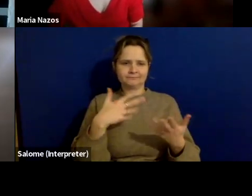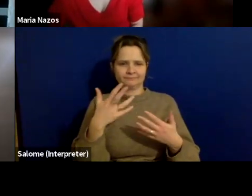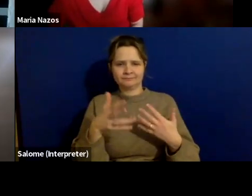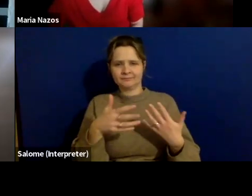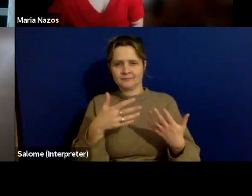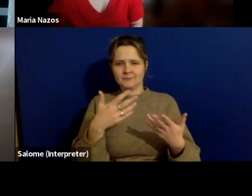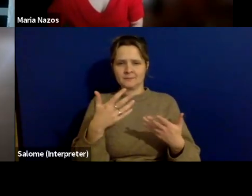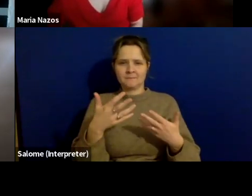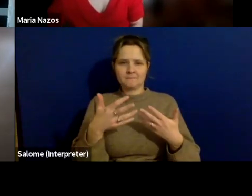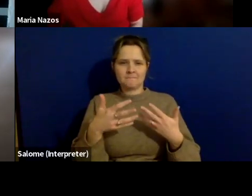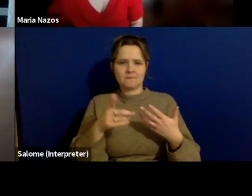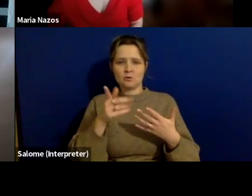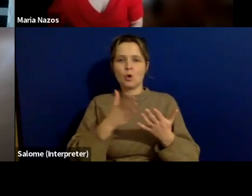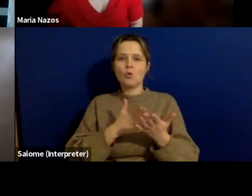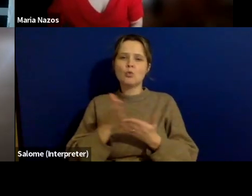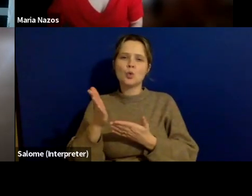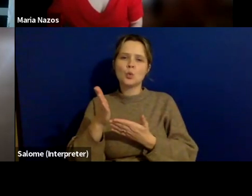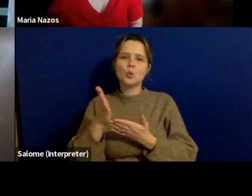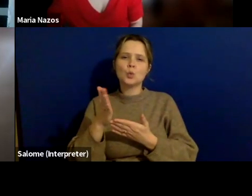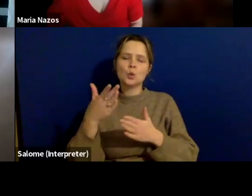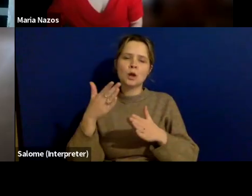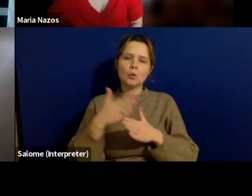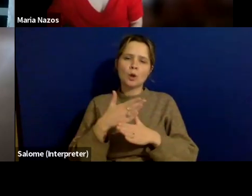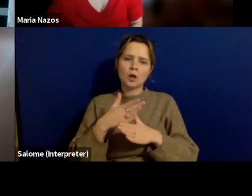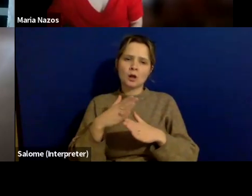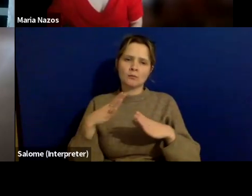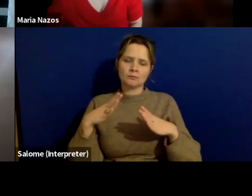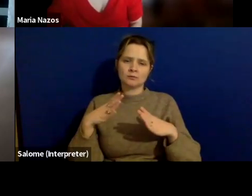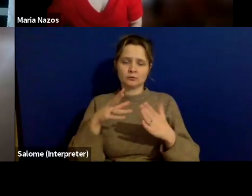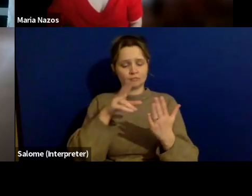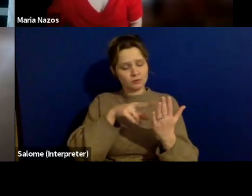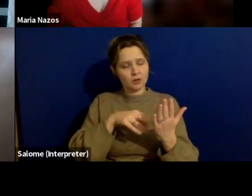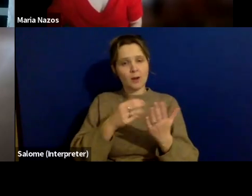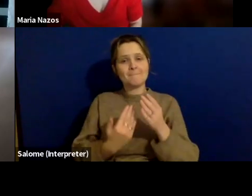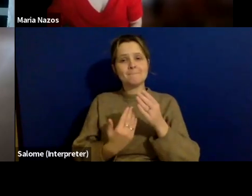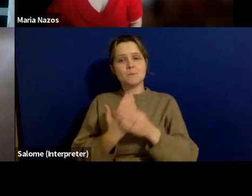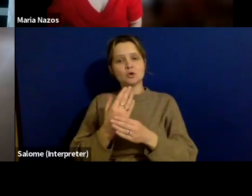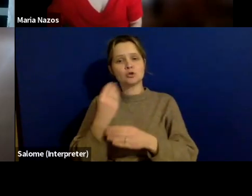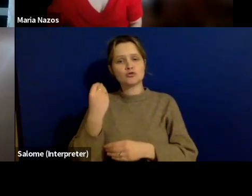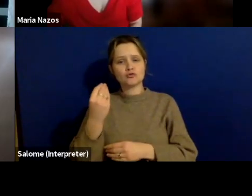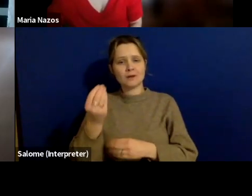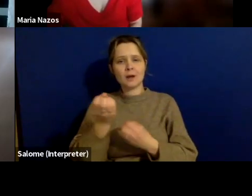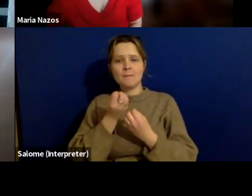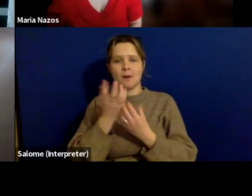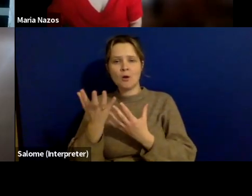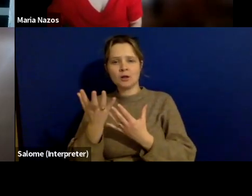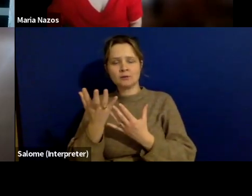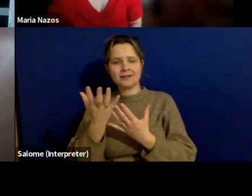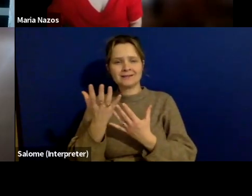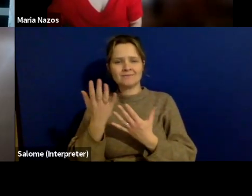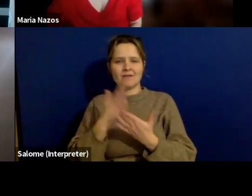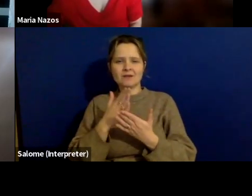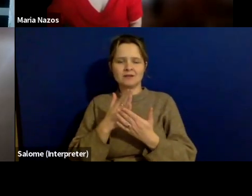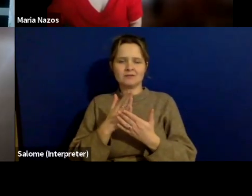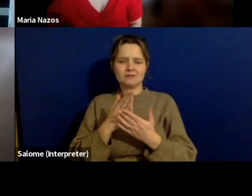go through the volume that you have prepared. Modern Greek poetic scene is really diverse. So we